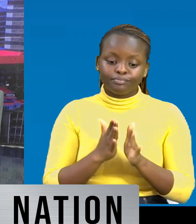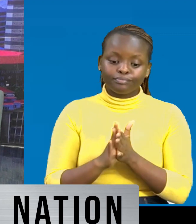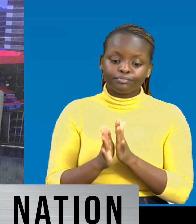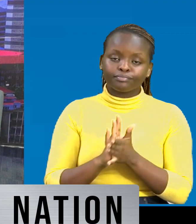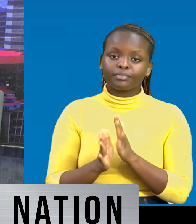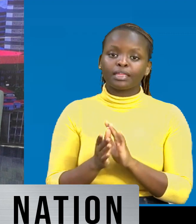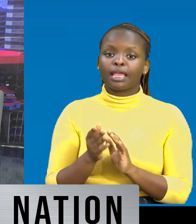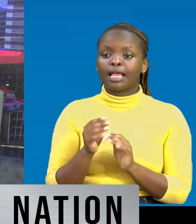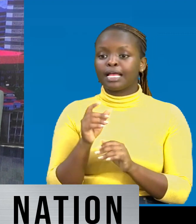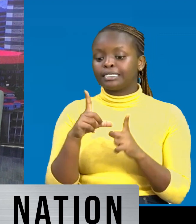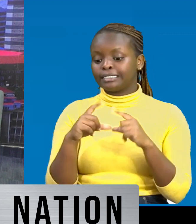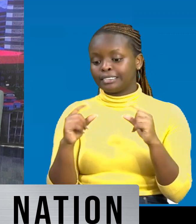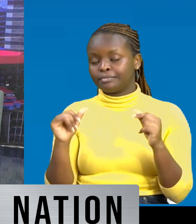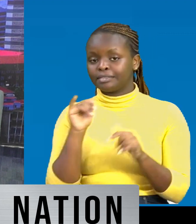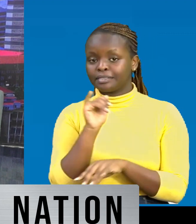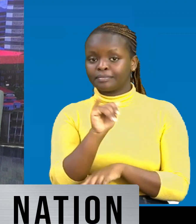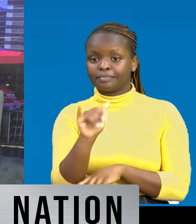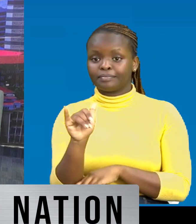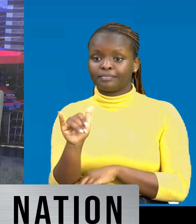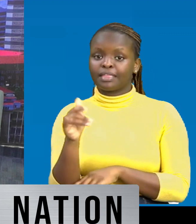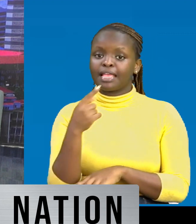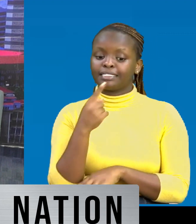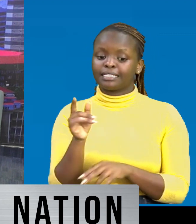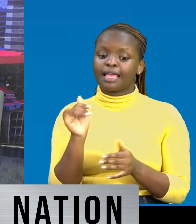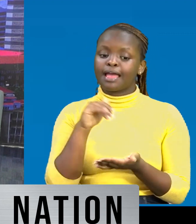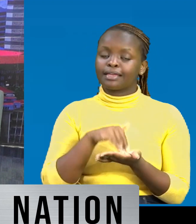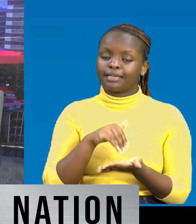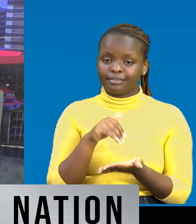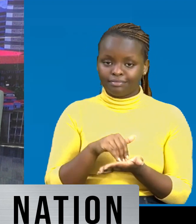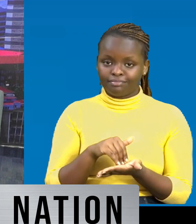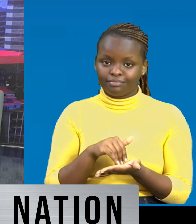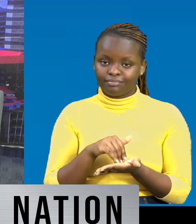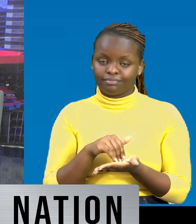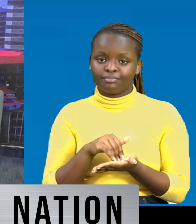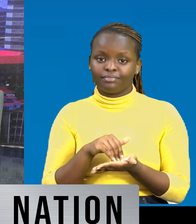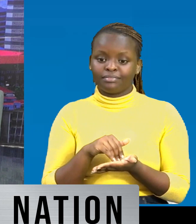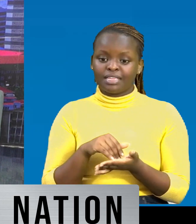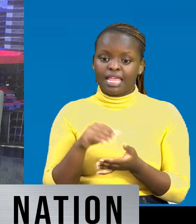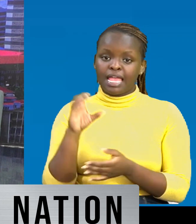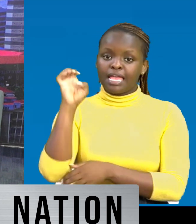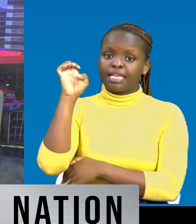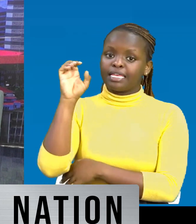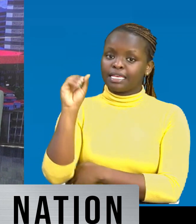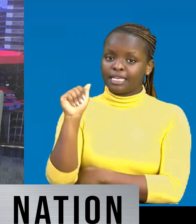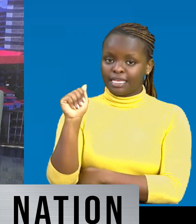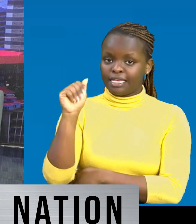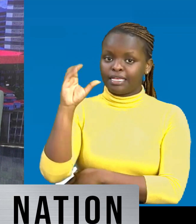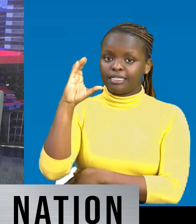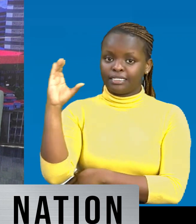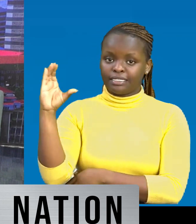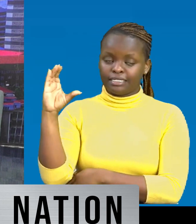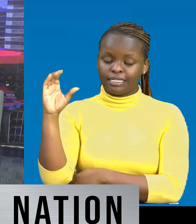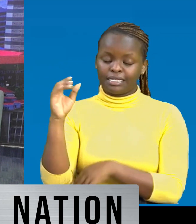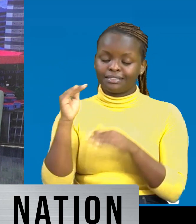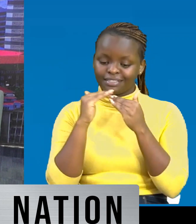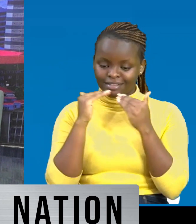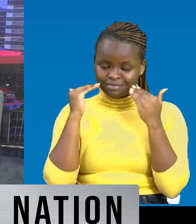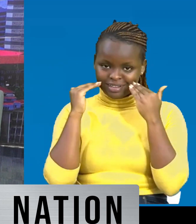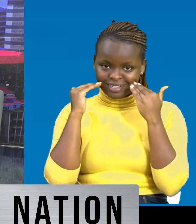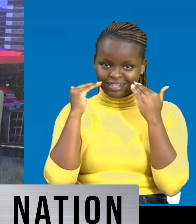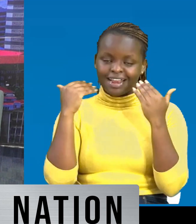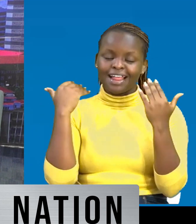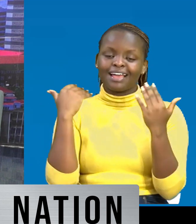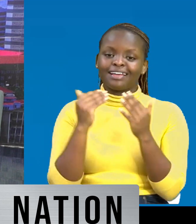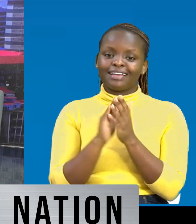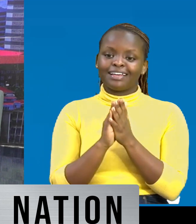colleagues. And I'm saying again, and I say it again, EACC, you can smile and go and